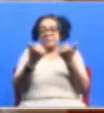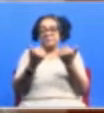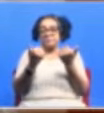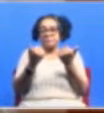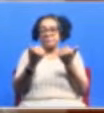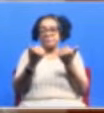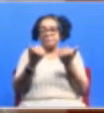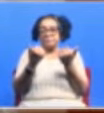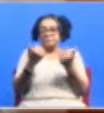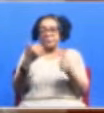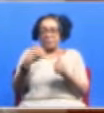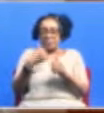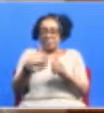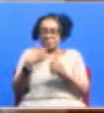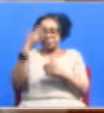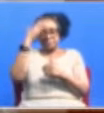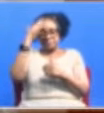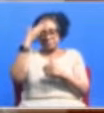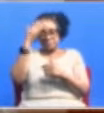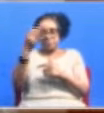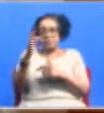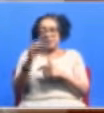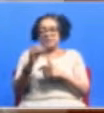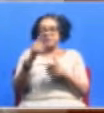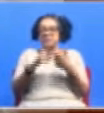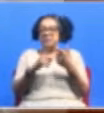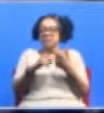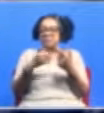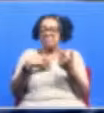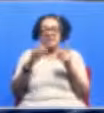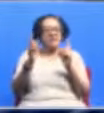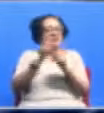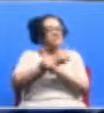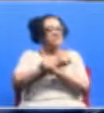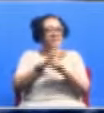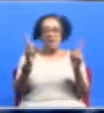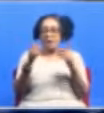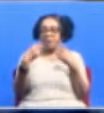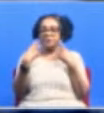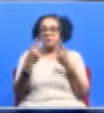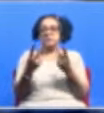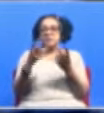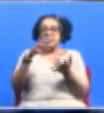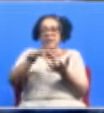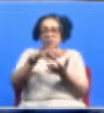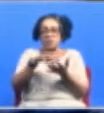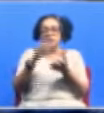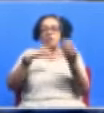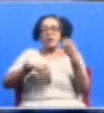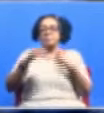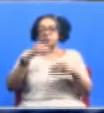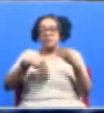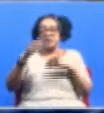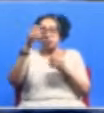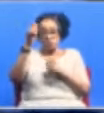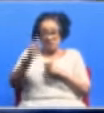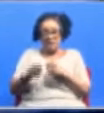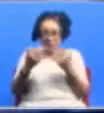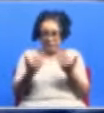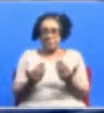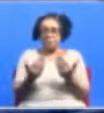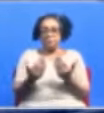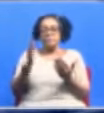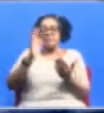for 30 years. I have never seen the state of corruption in the judiciary now than any of